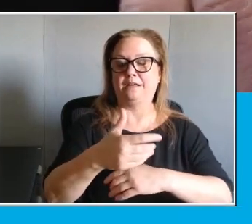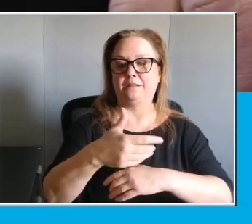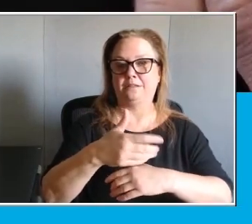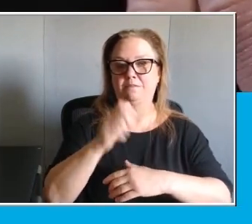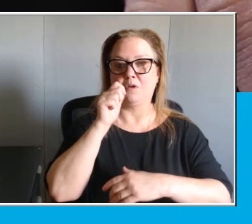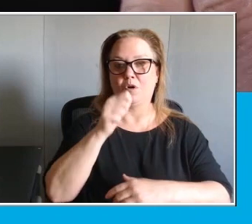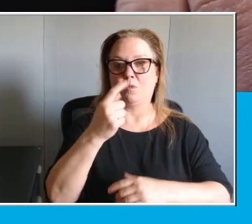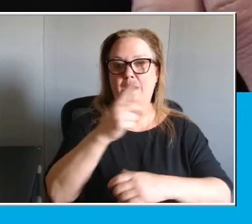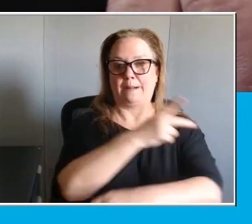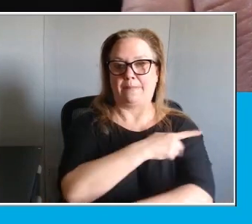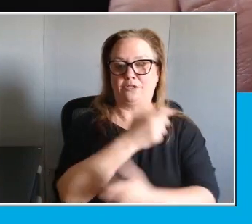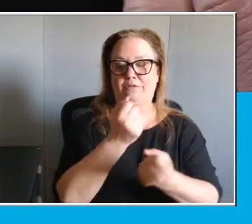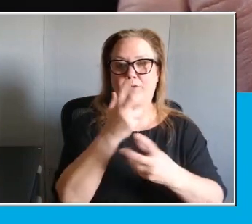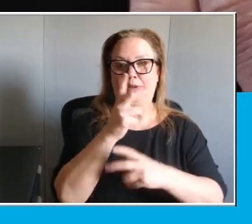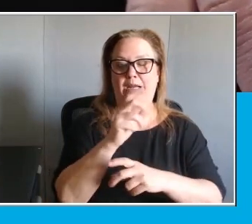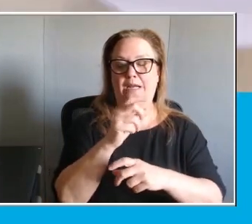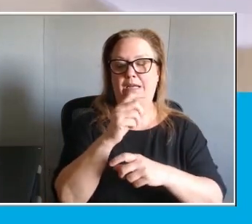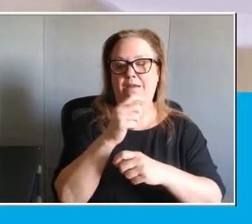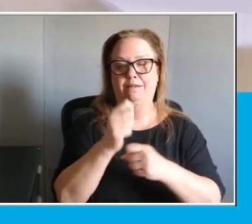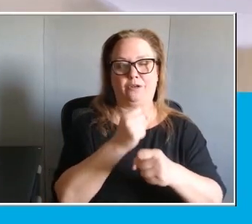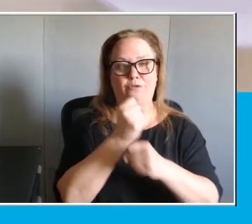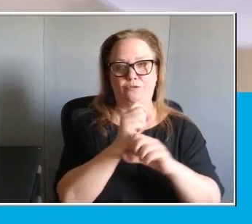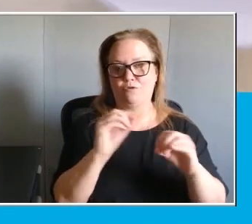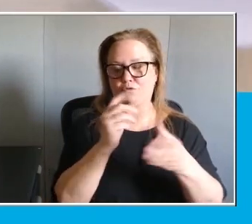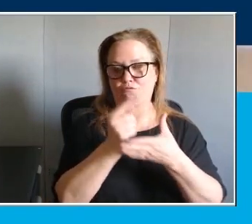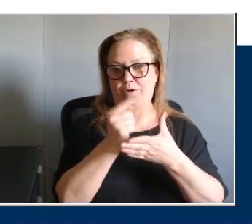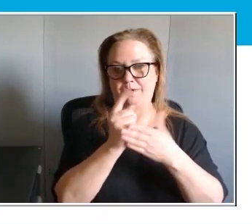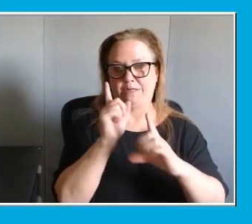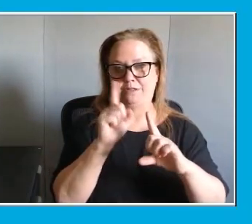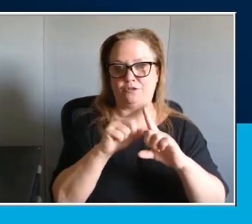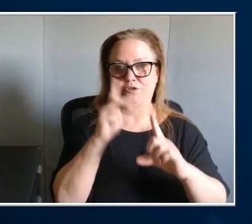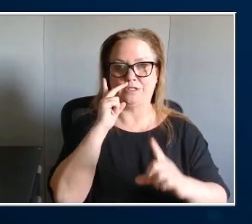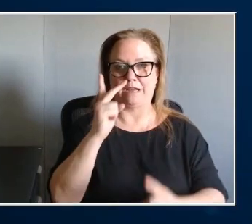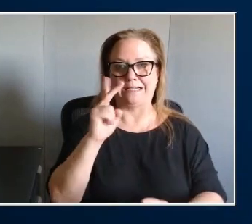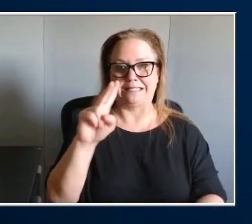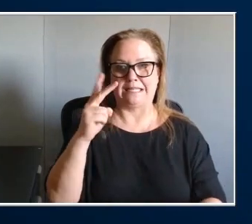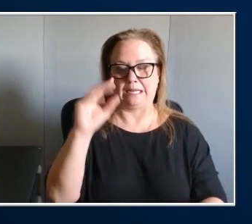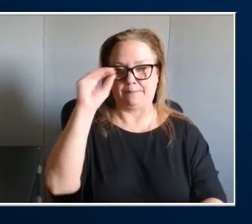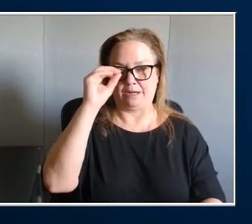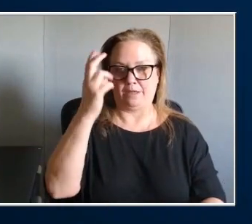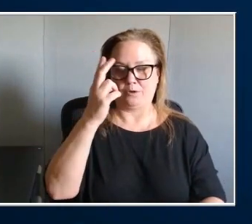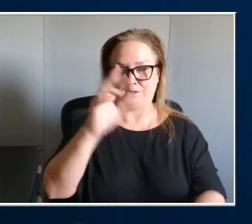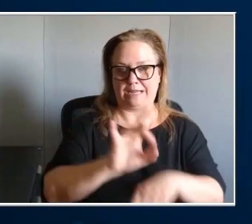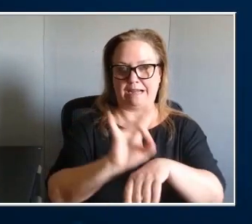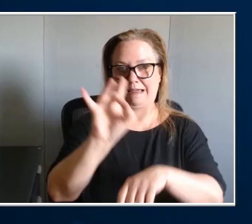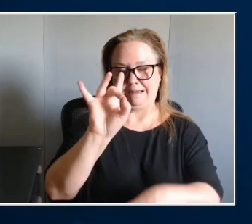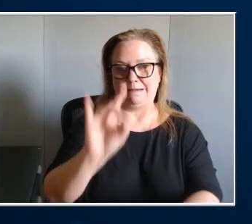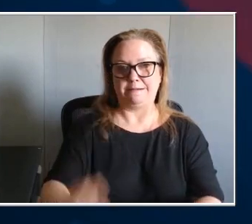patient went years without proper treatment until she sought a second opinion. Thursday at 8.